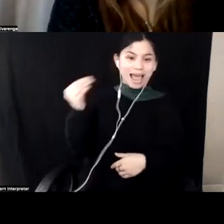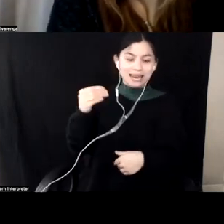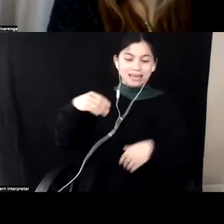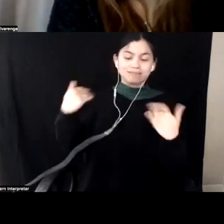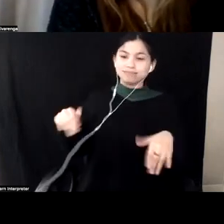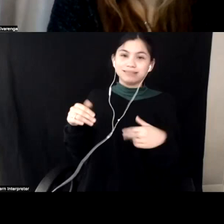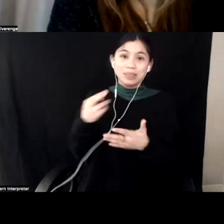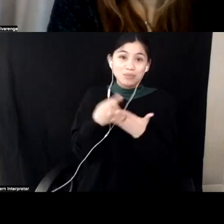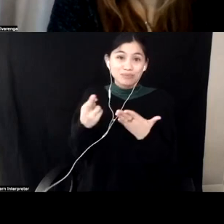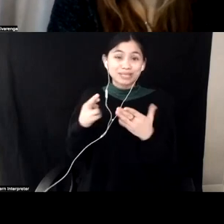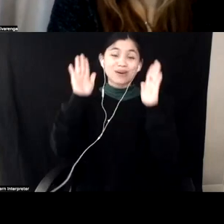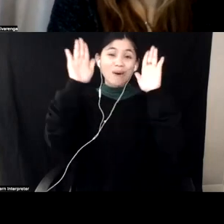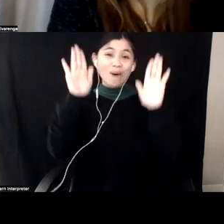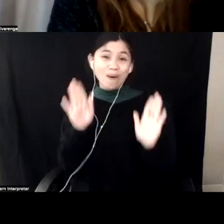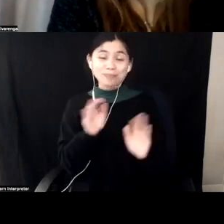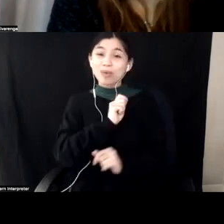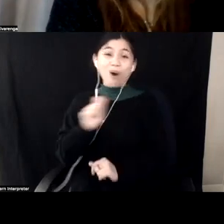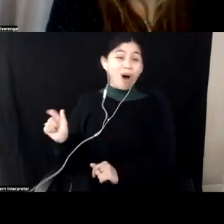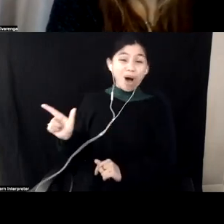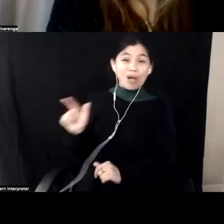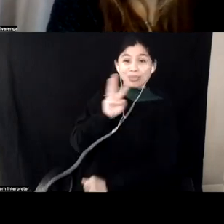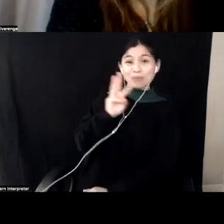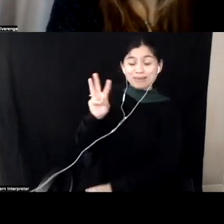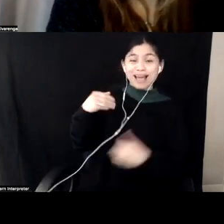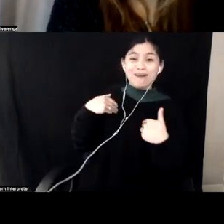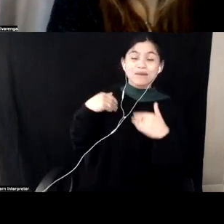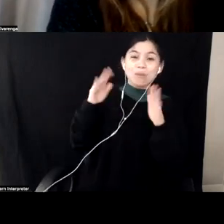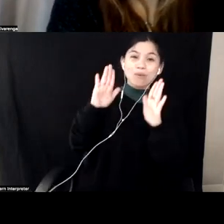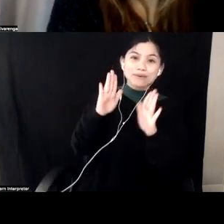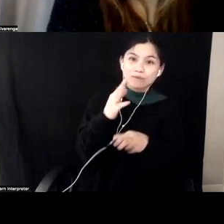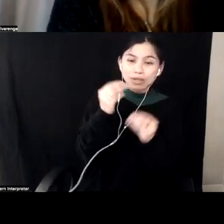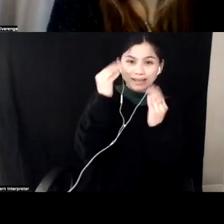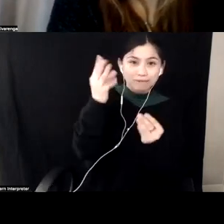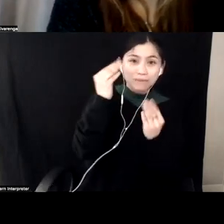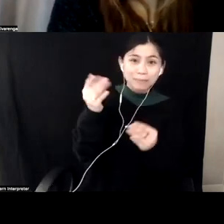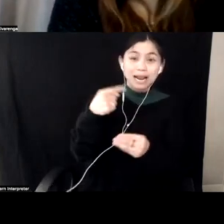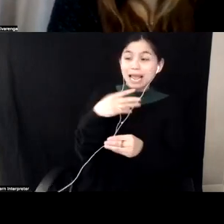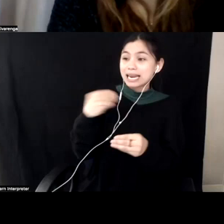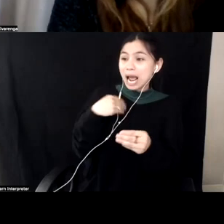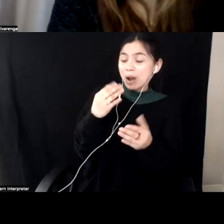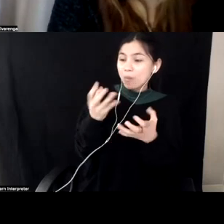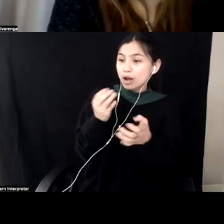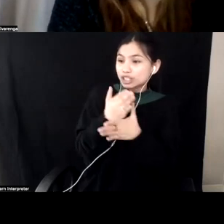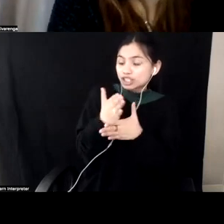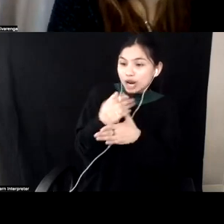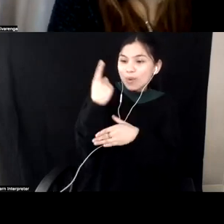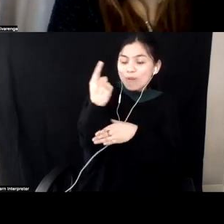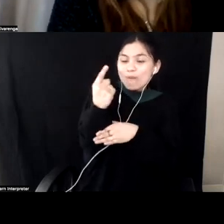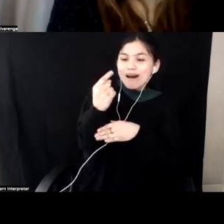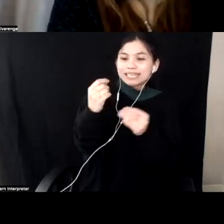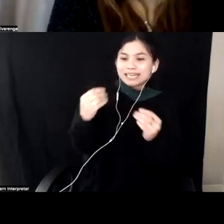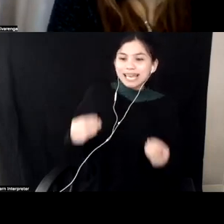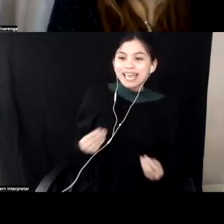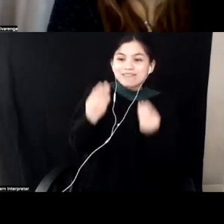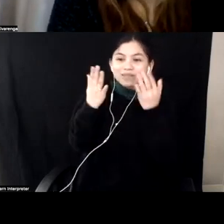websites have a lot of great information, and I wanted to share an influencer that's on